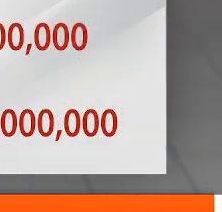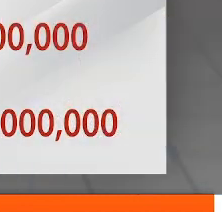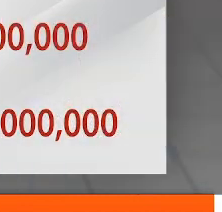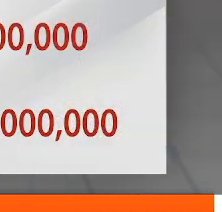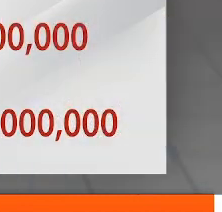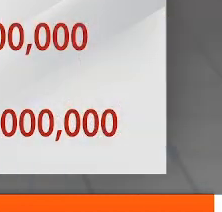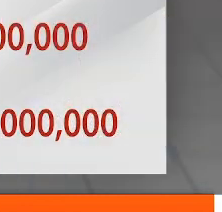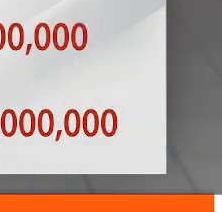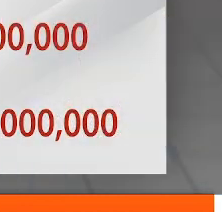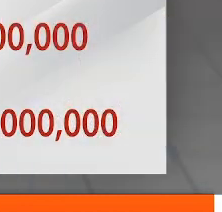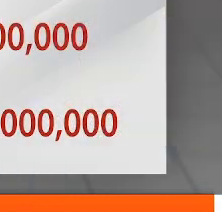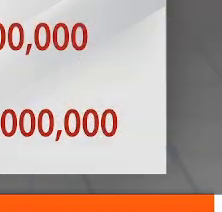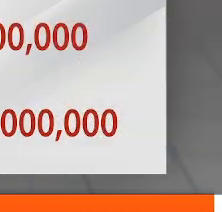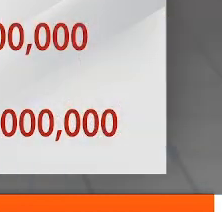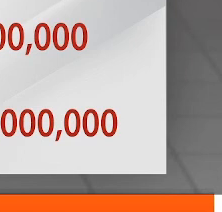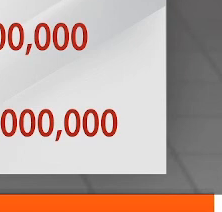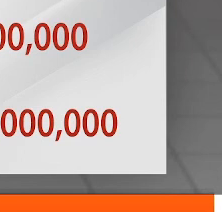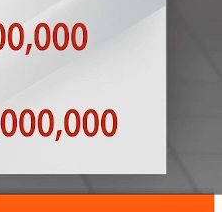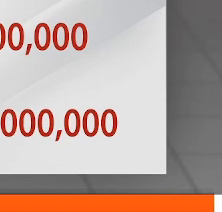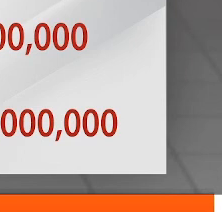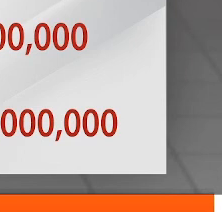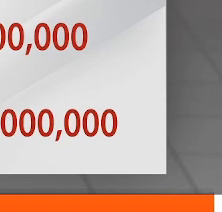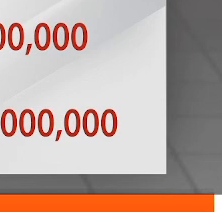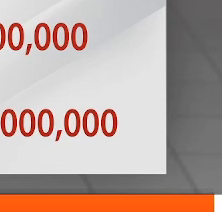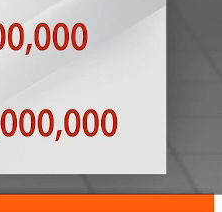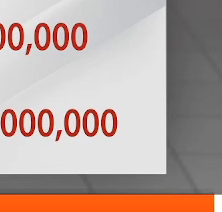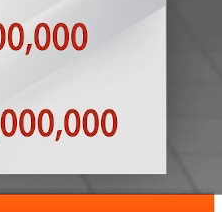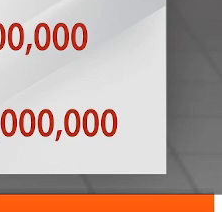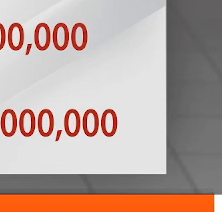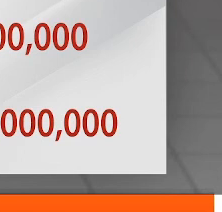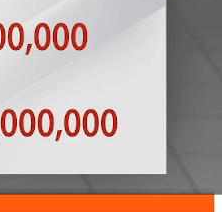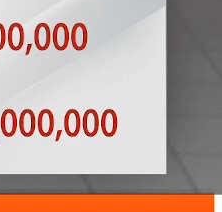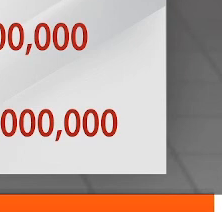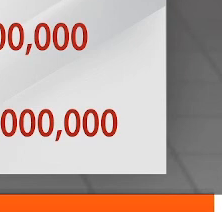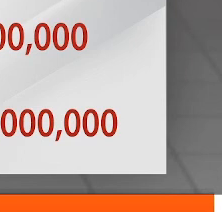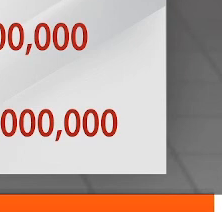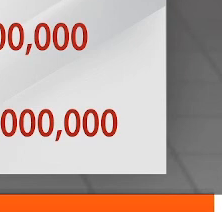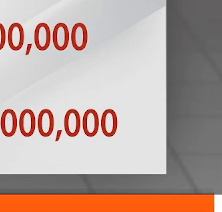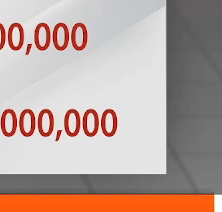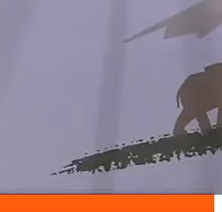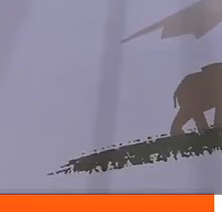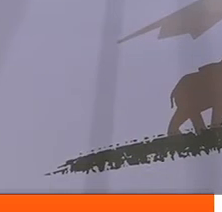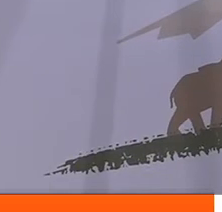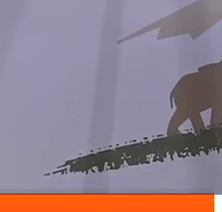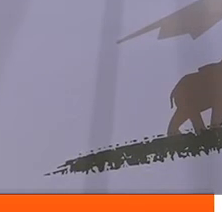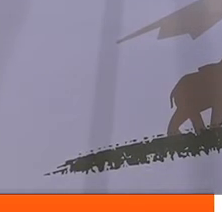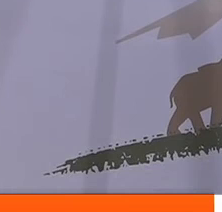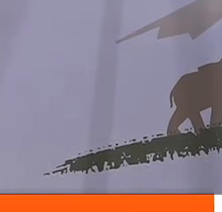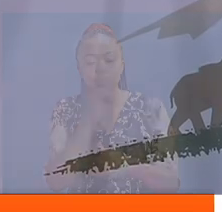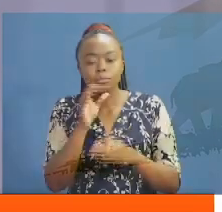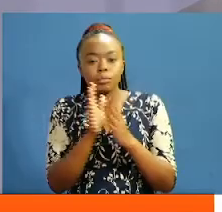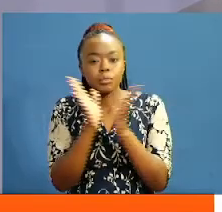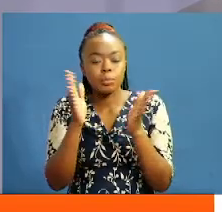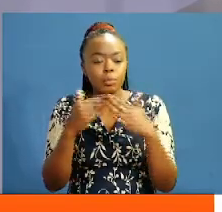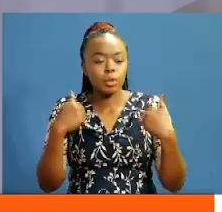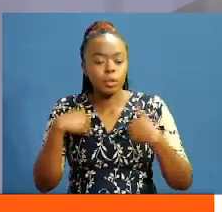zilitoa shilingi laki tano sawia na shirika la Animal Advocacy, jumla ikiwa ni milioni tatu. There is so much